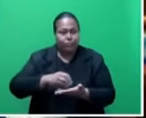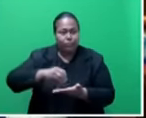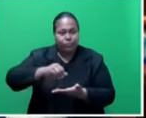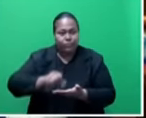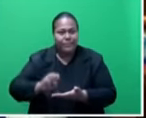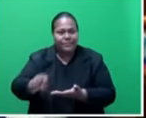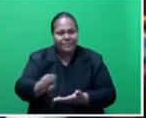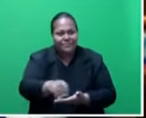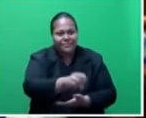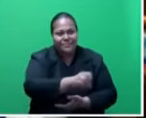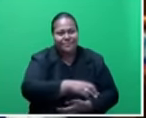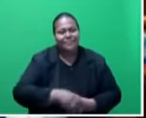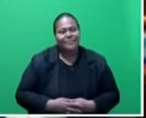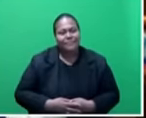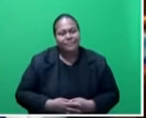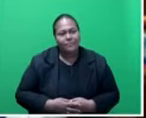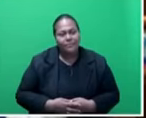Mr. Speaker,